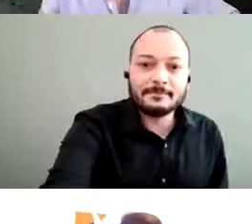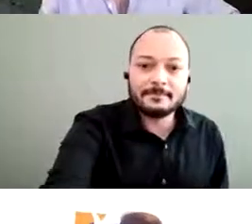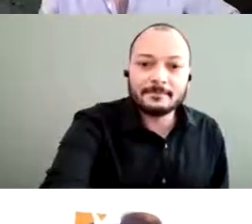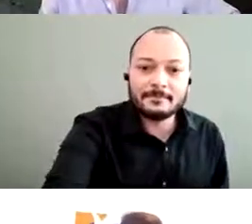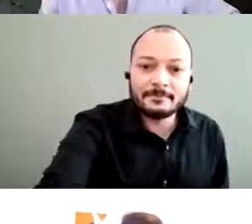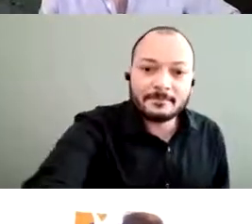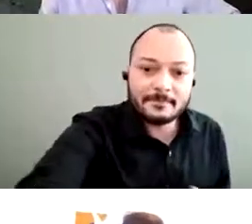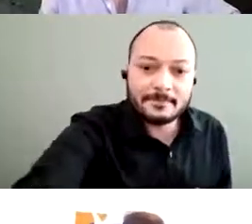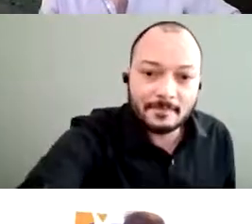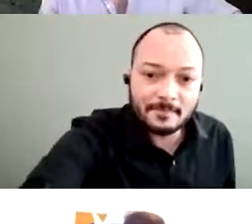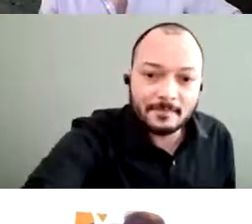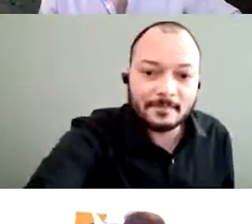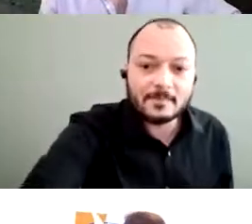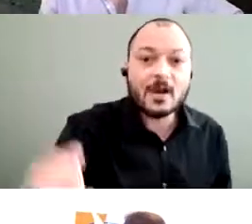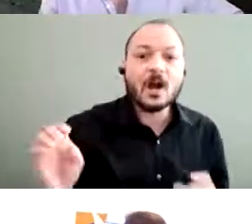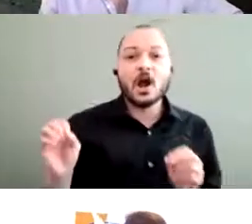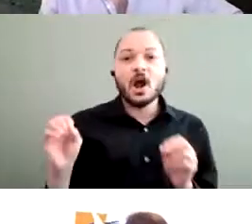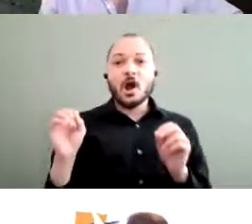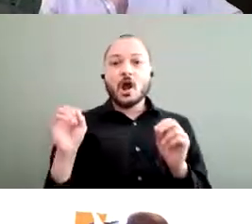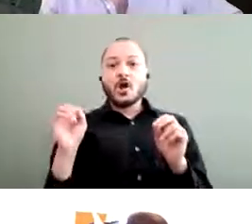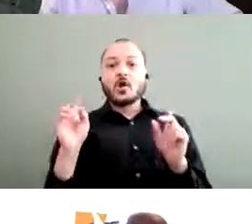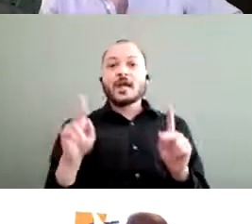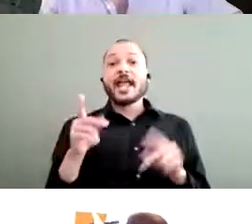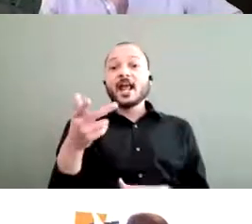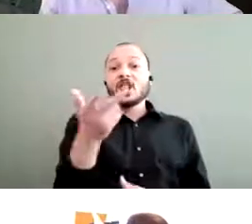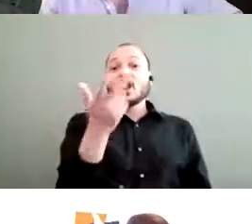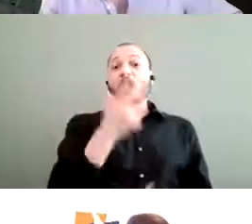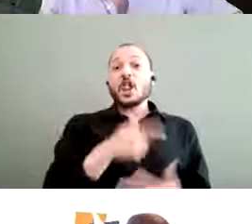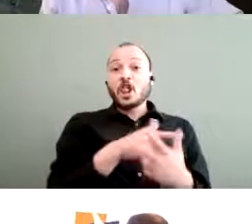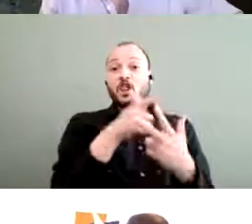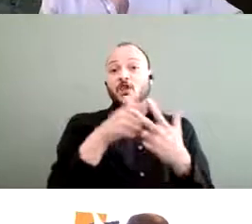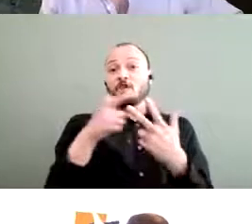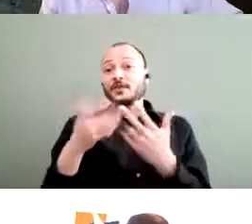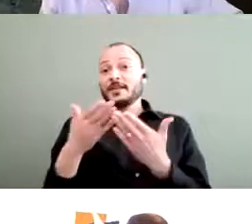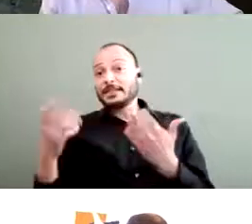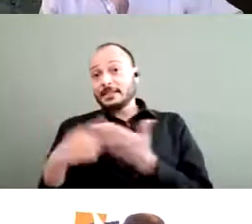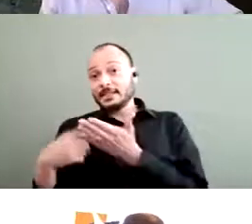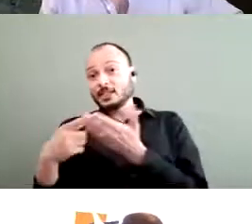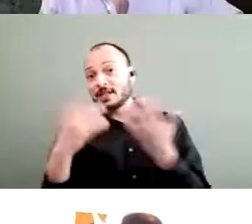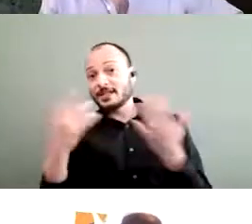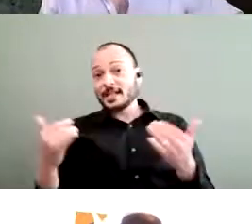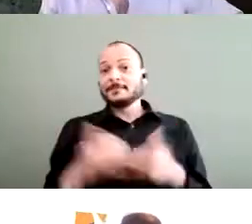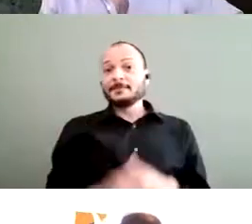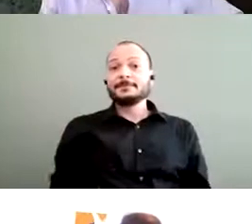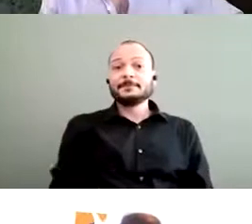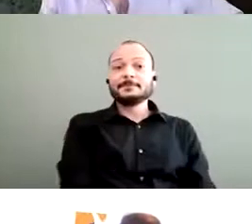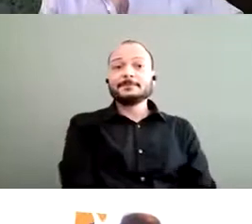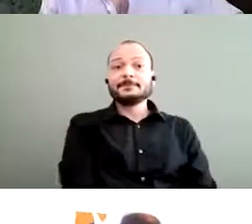Okay, there we go. So those are the three things that we're gonna cover today. So next.